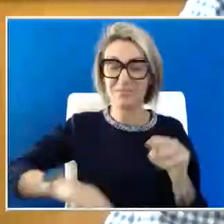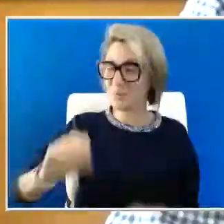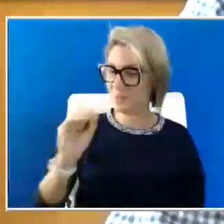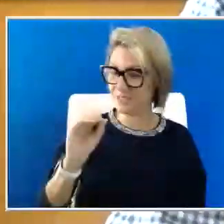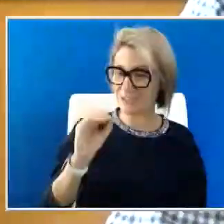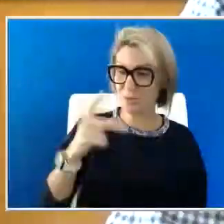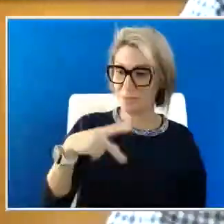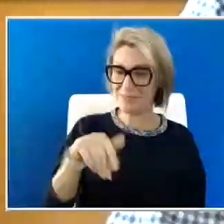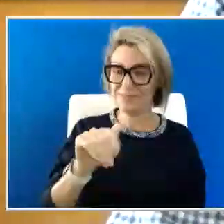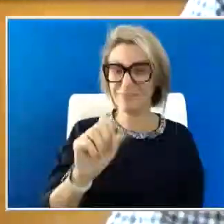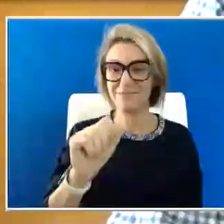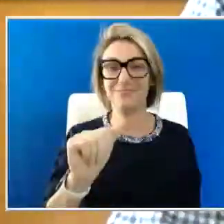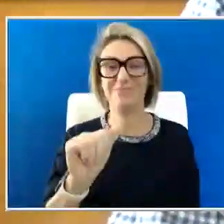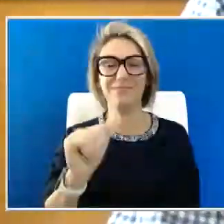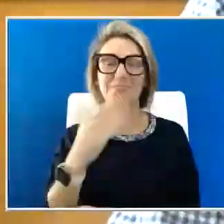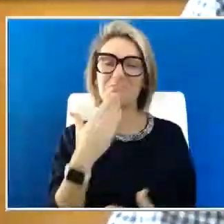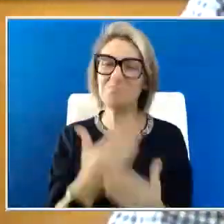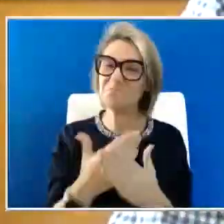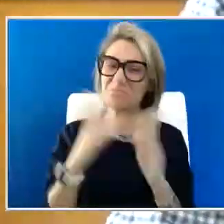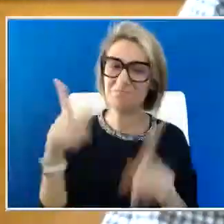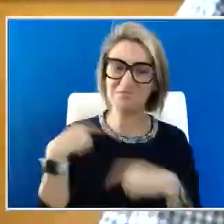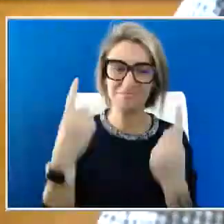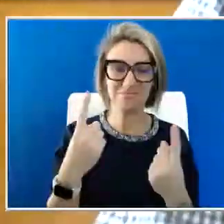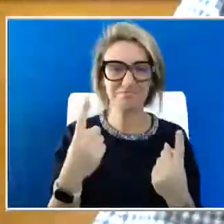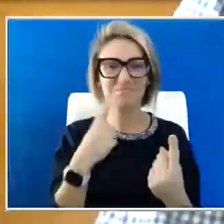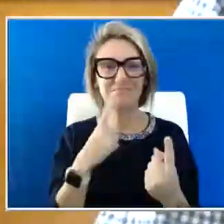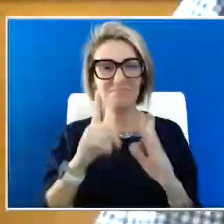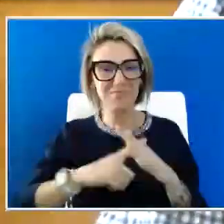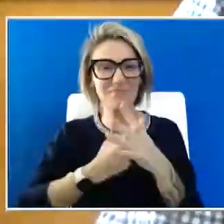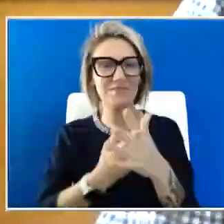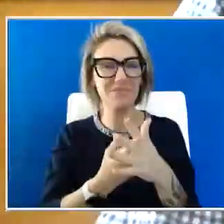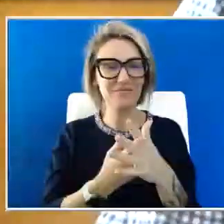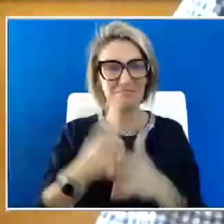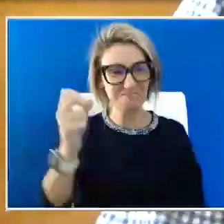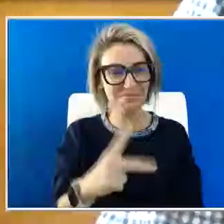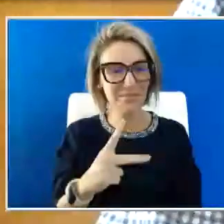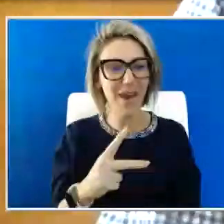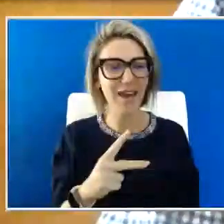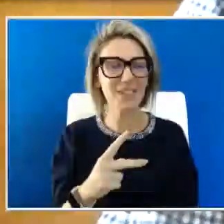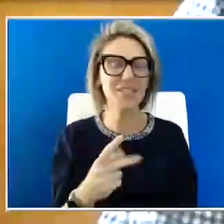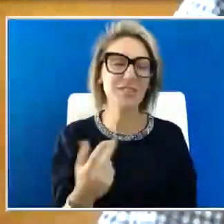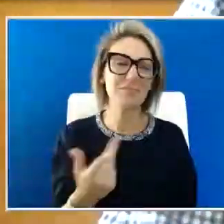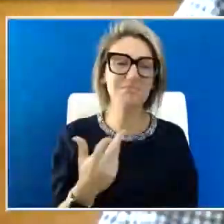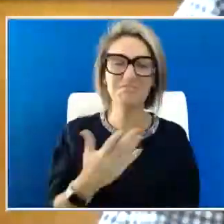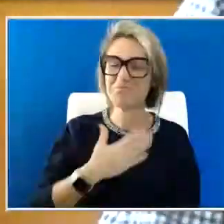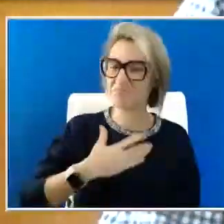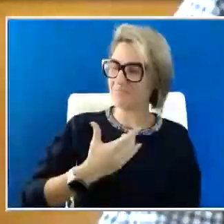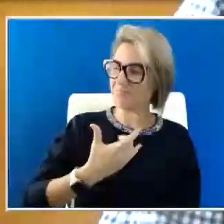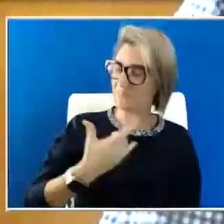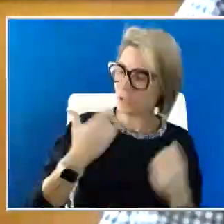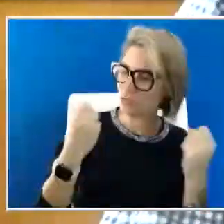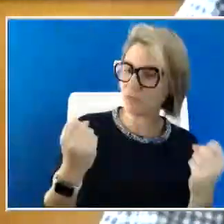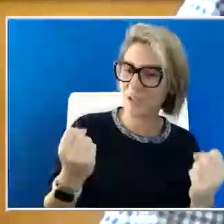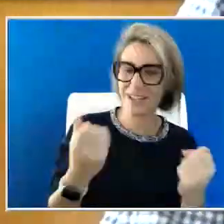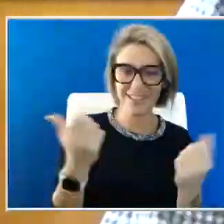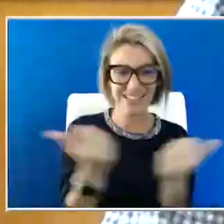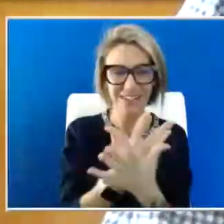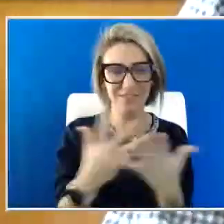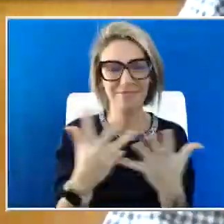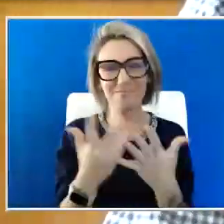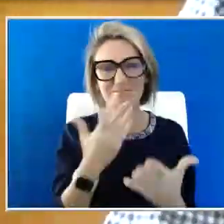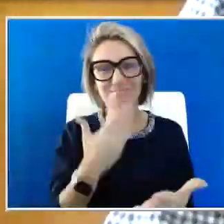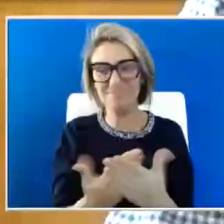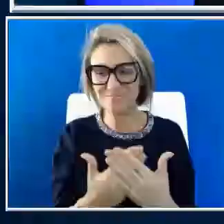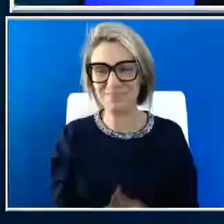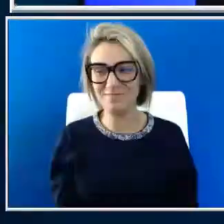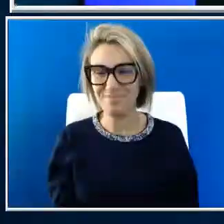PSA, and everything's going good so far. And I'm starting to get back to my strength and everything else. Doing good.